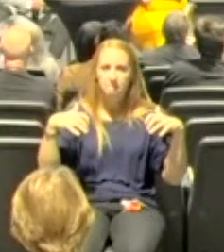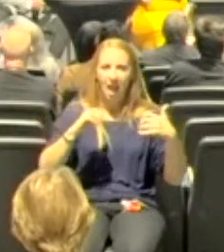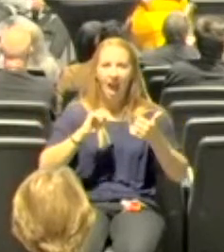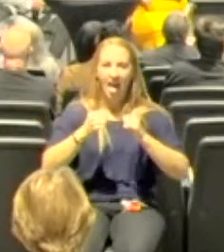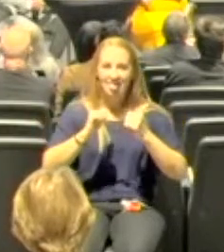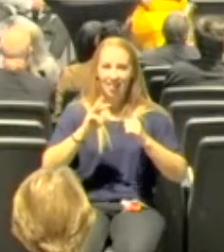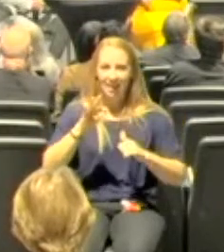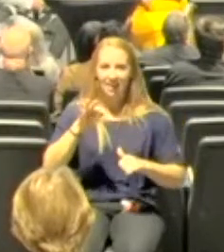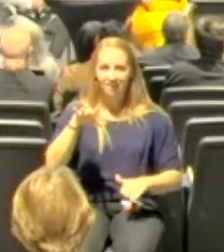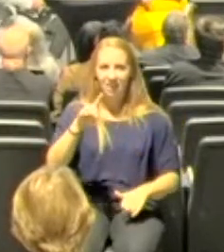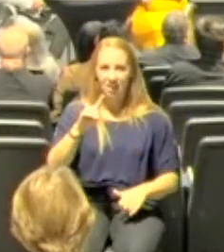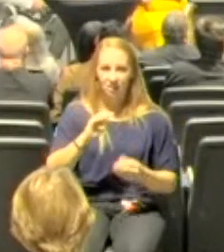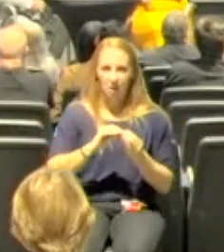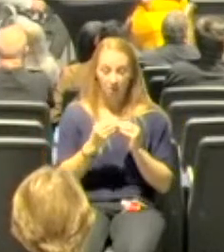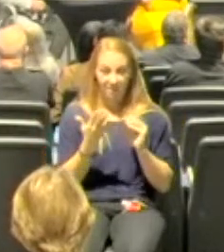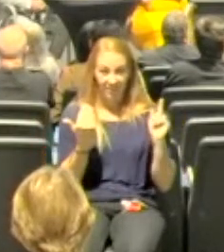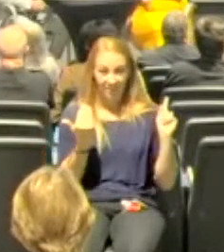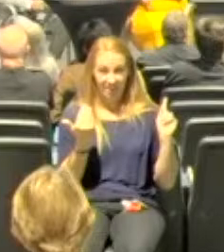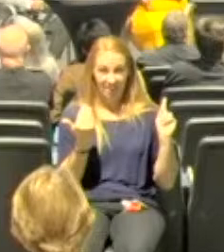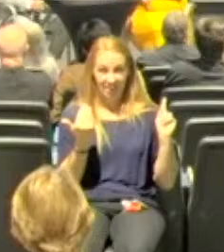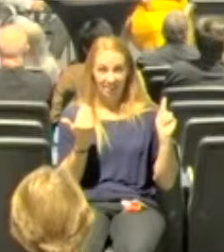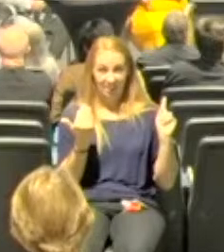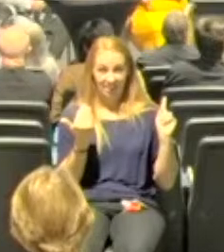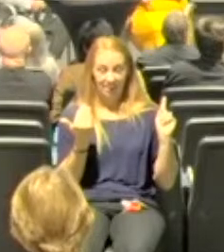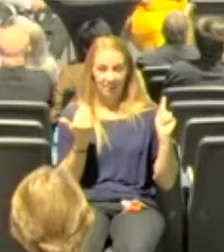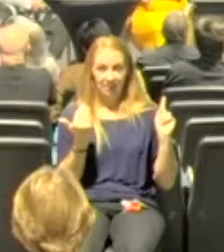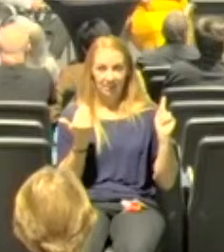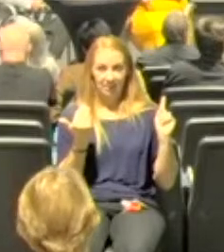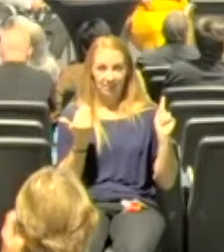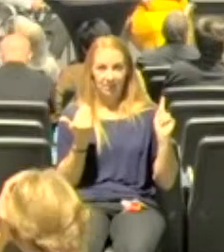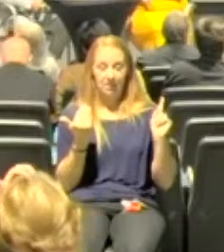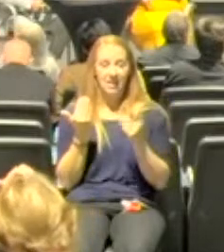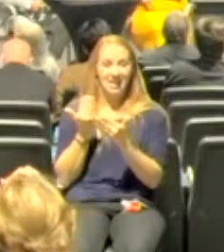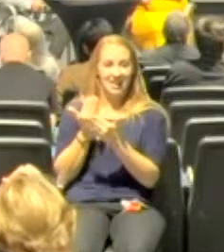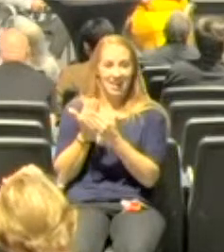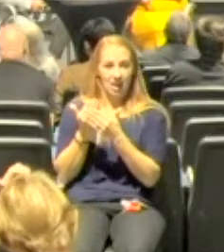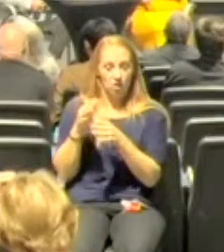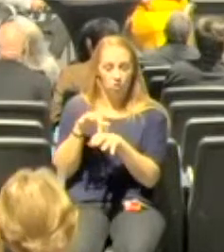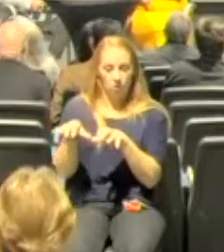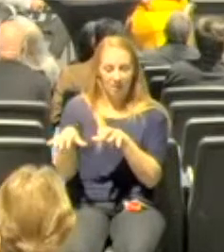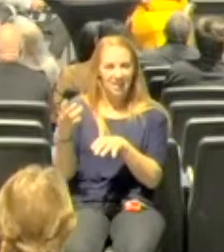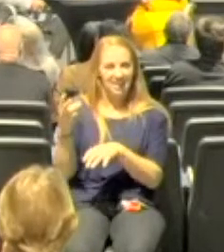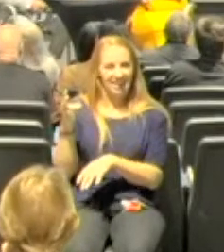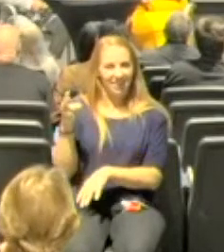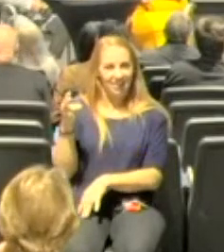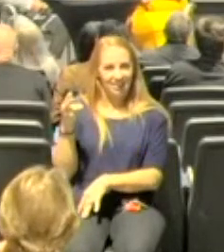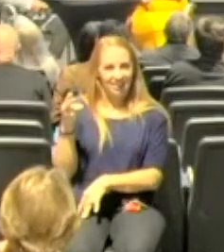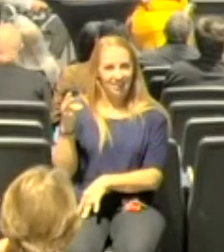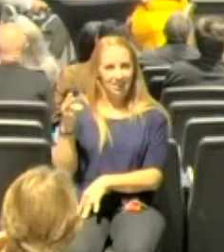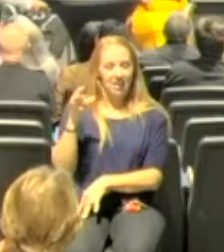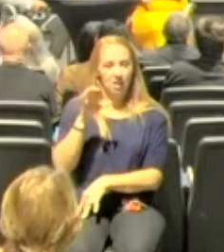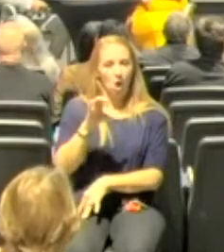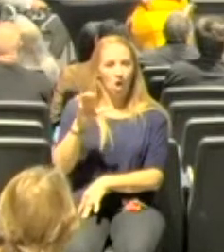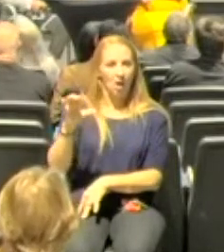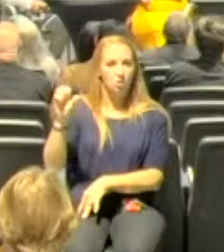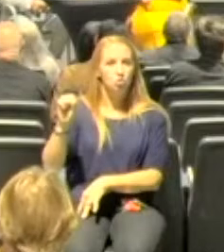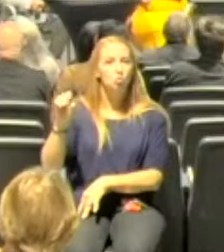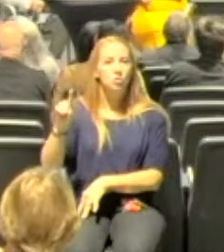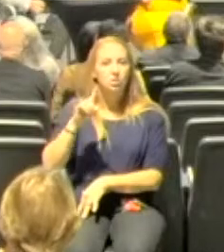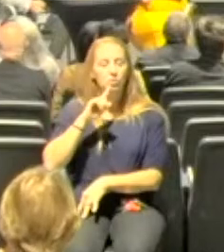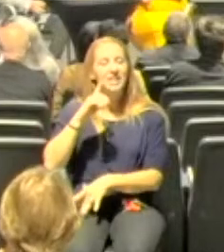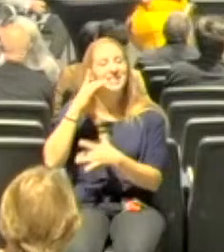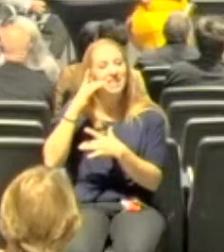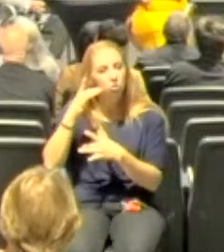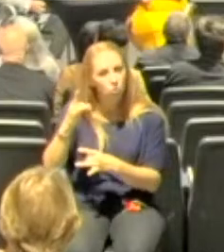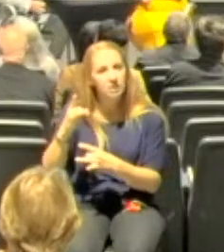up in number 15 up on the screen. Next to it, you'll see number 17, Clark County School District is interested